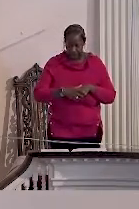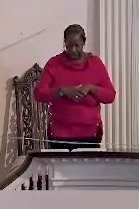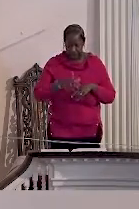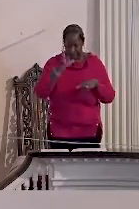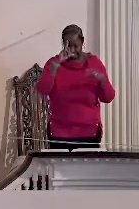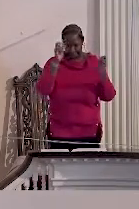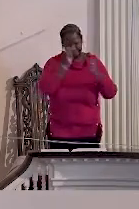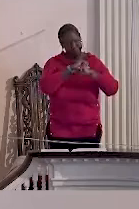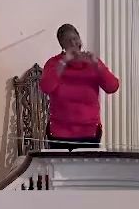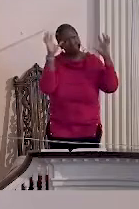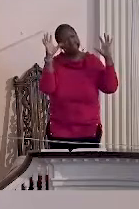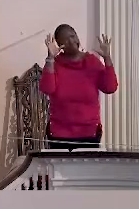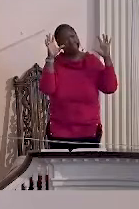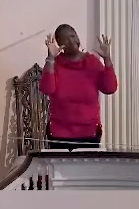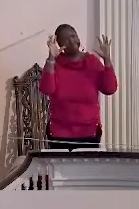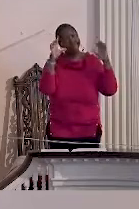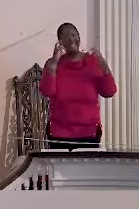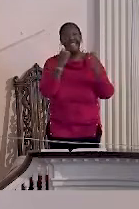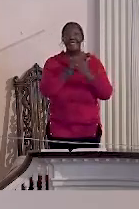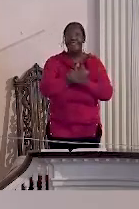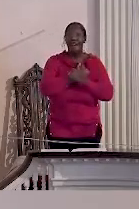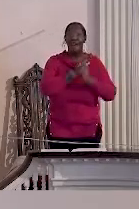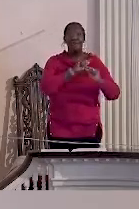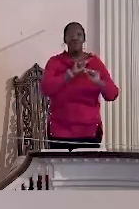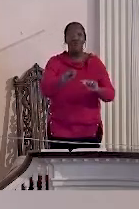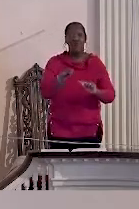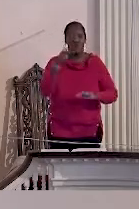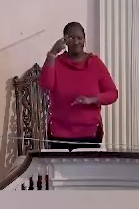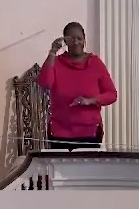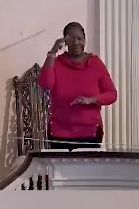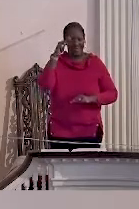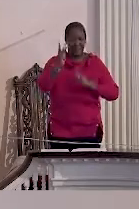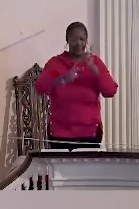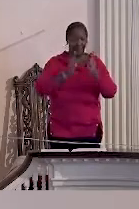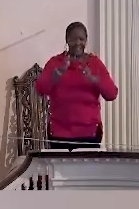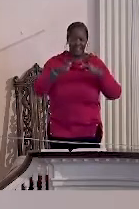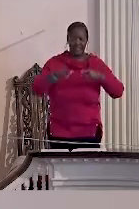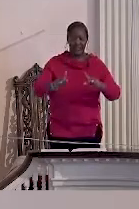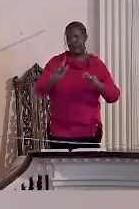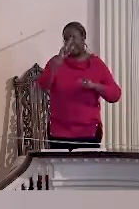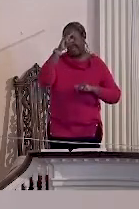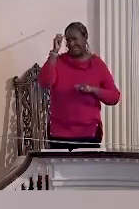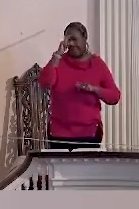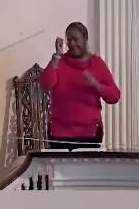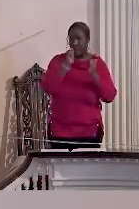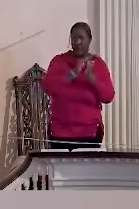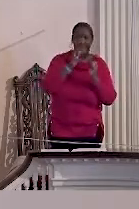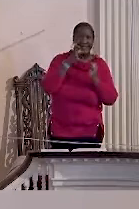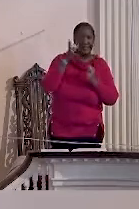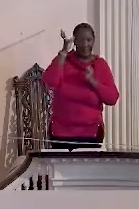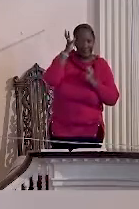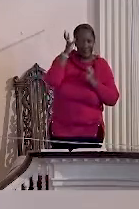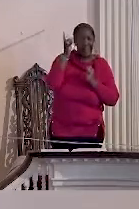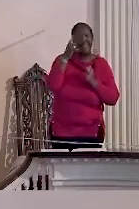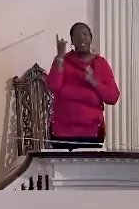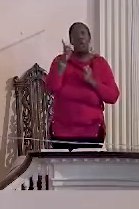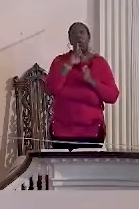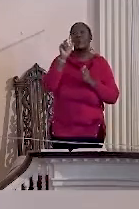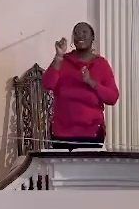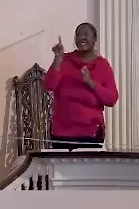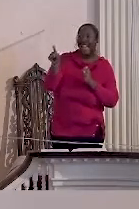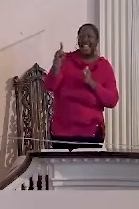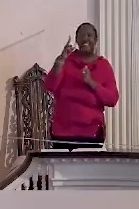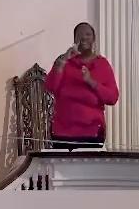his head. He loved to visit her in Mexico in the summer with his parents, and he always asked for the